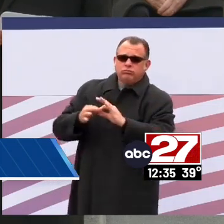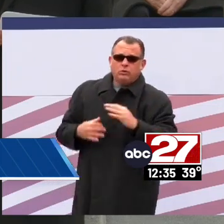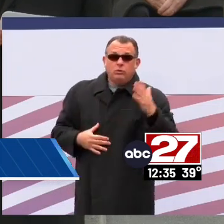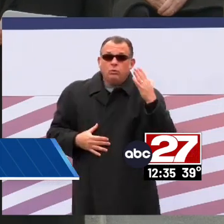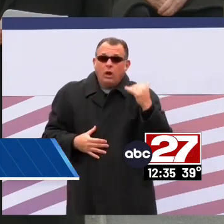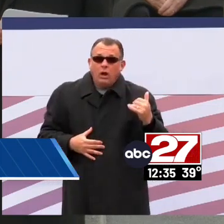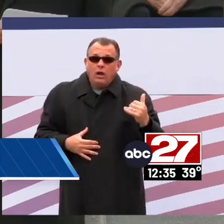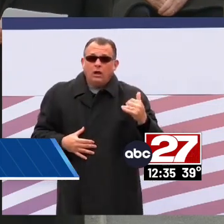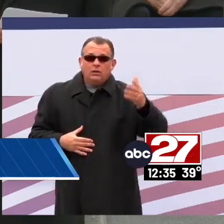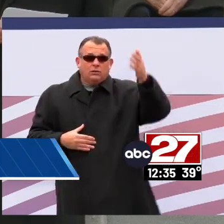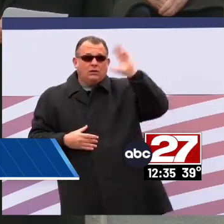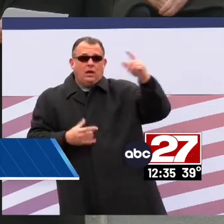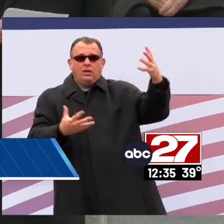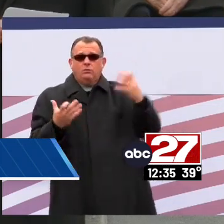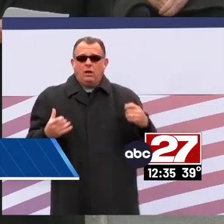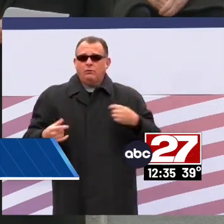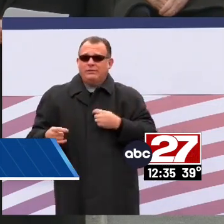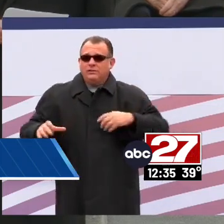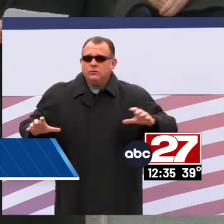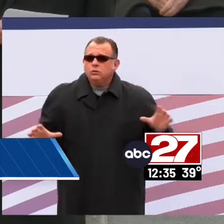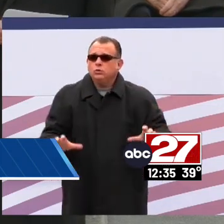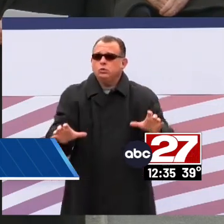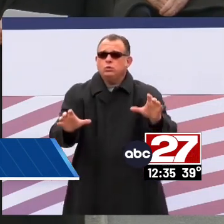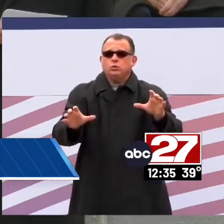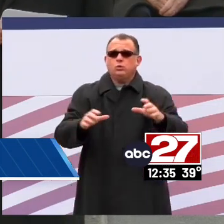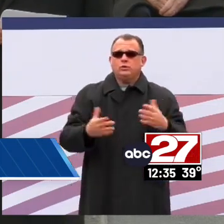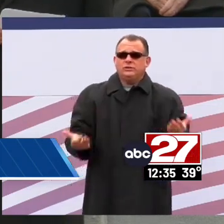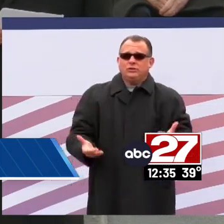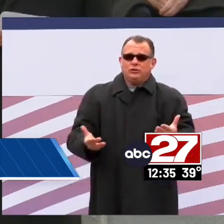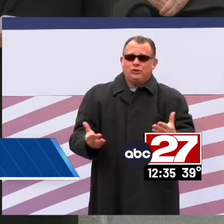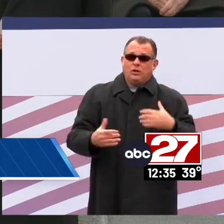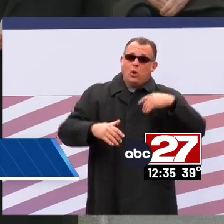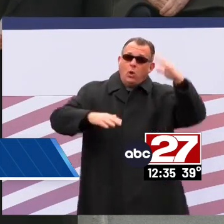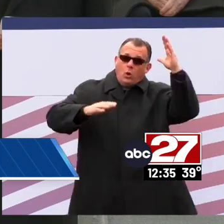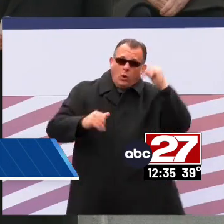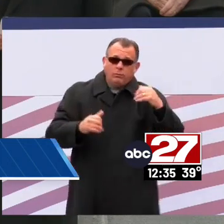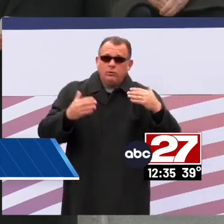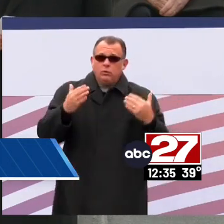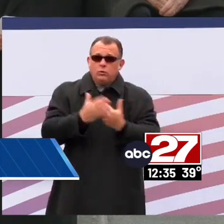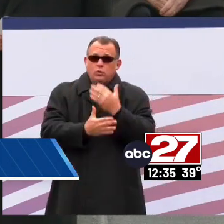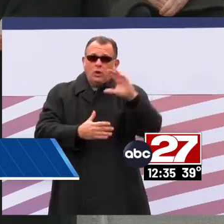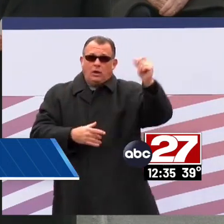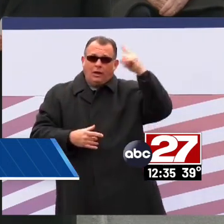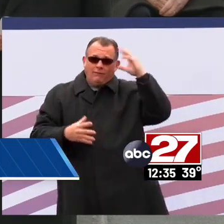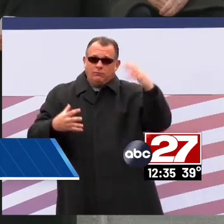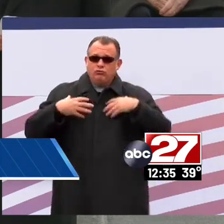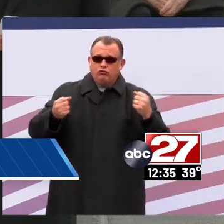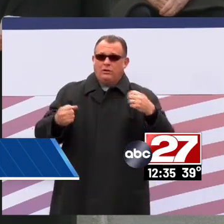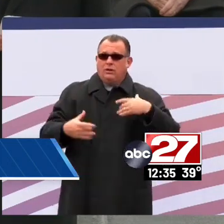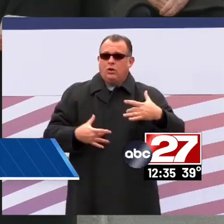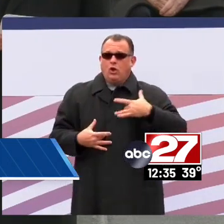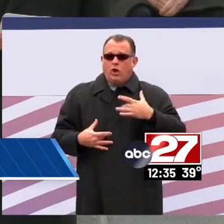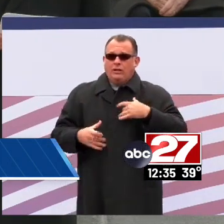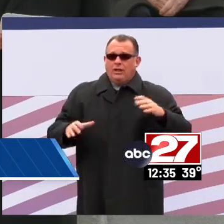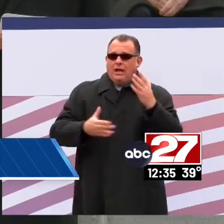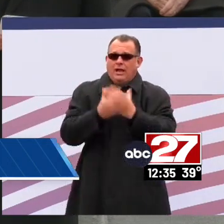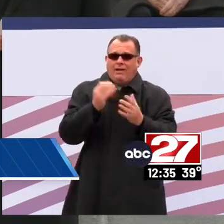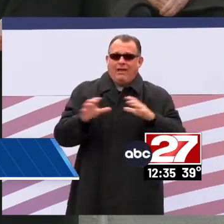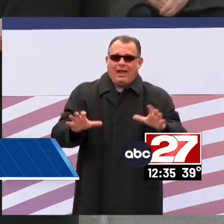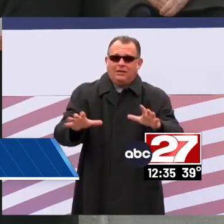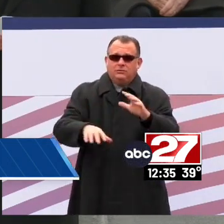God and to strengthen the heart and hands of our new governor, Josh Shapiro. We pray, O God, you might bless